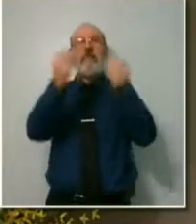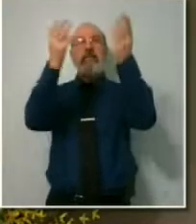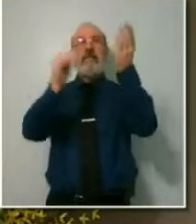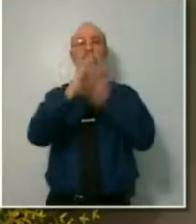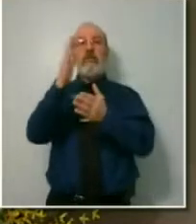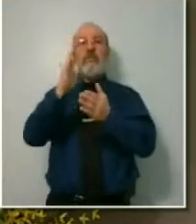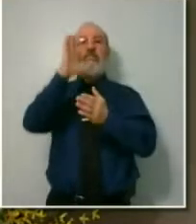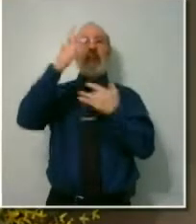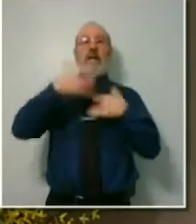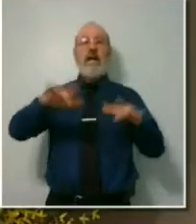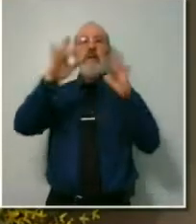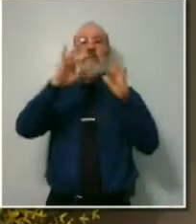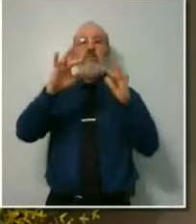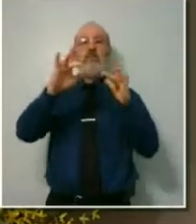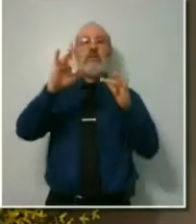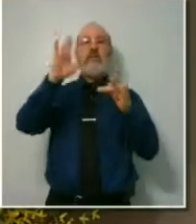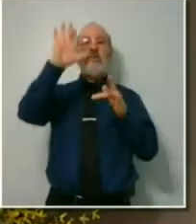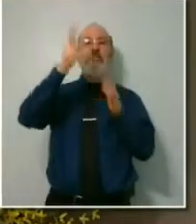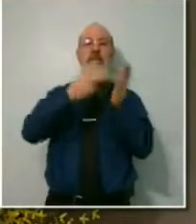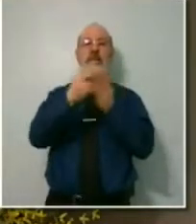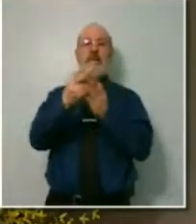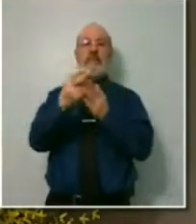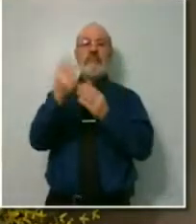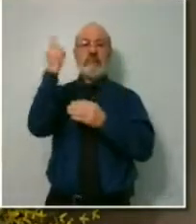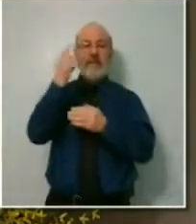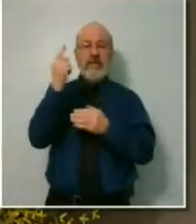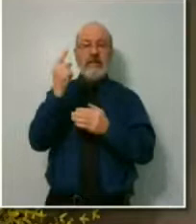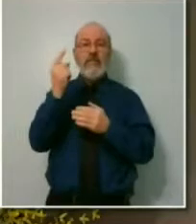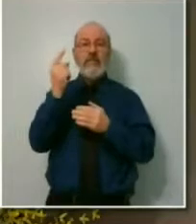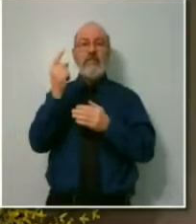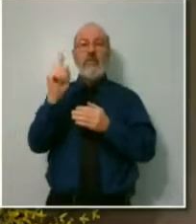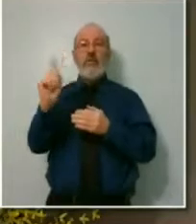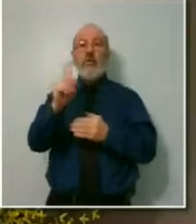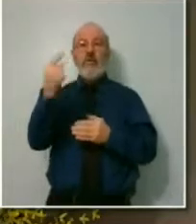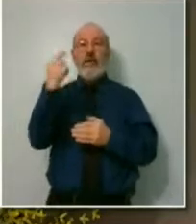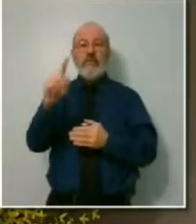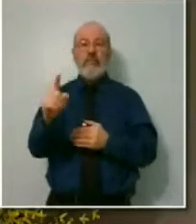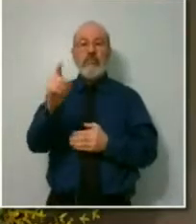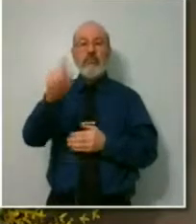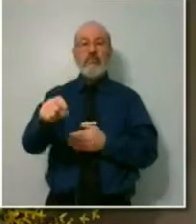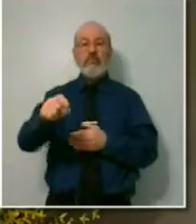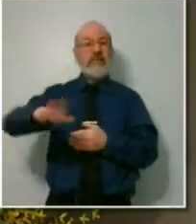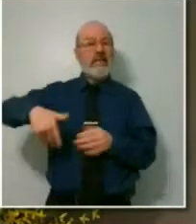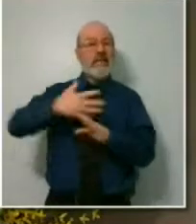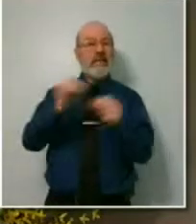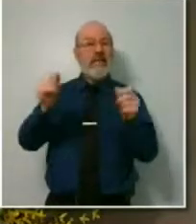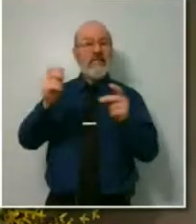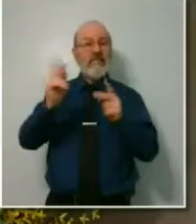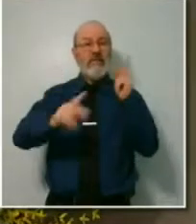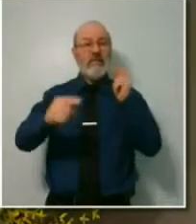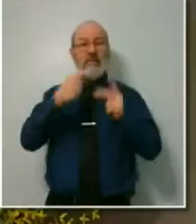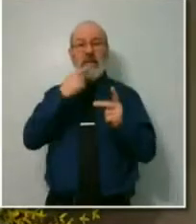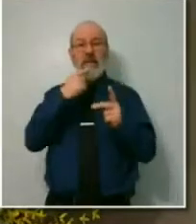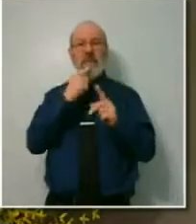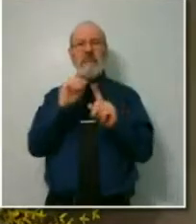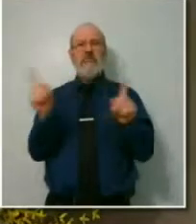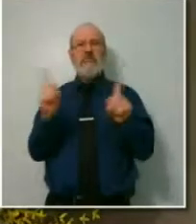mercy and for thy truth's sake. Wherefore should the heathen say, where is now their